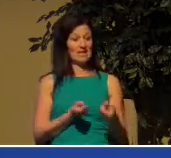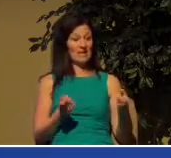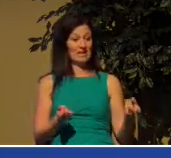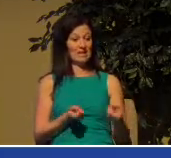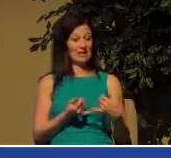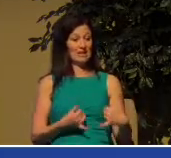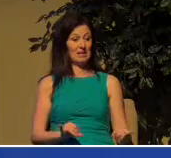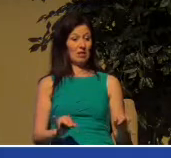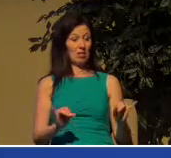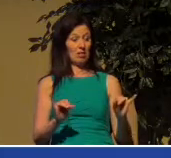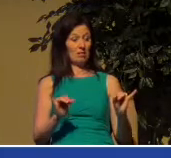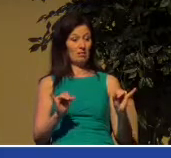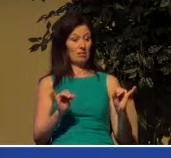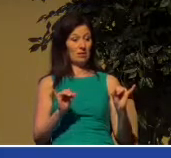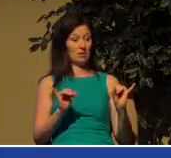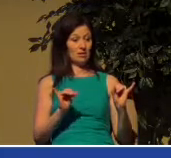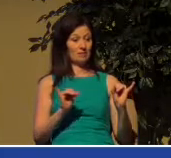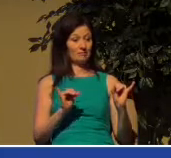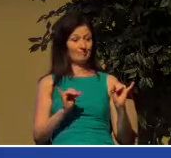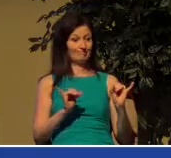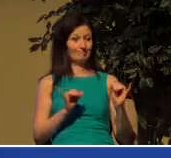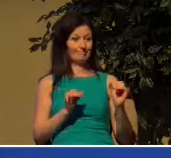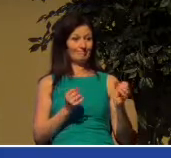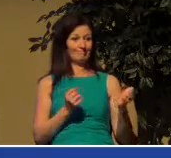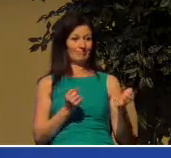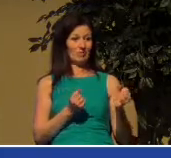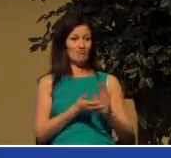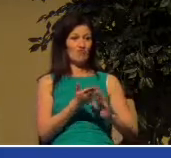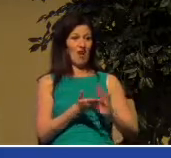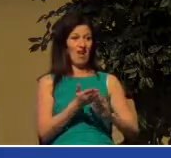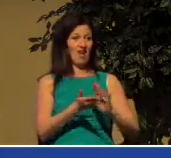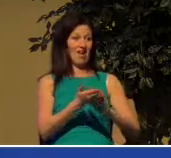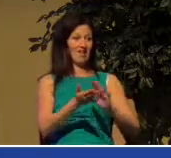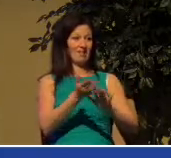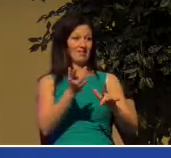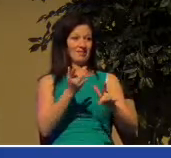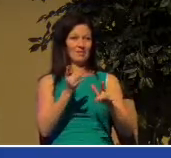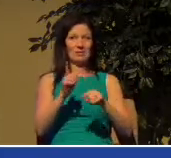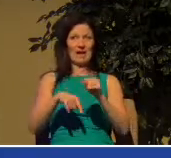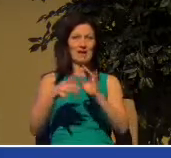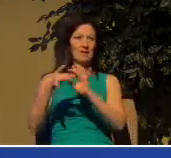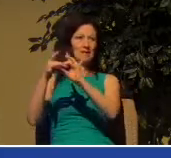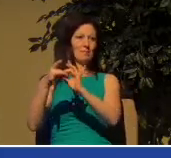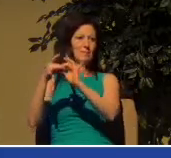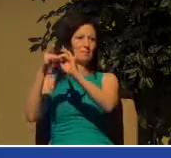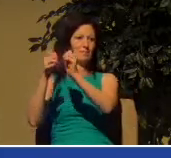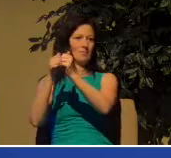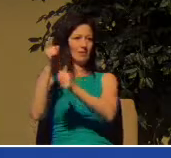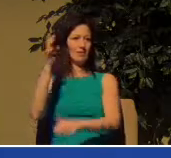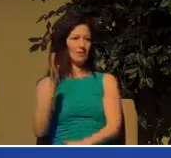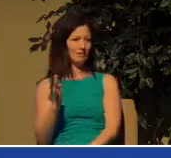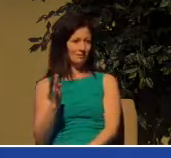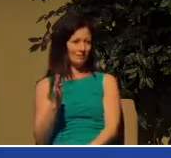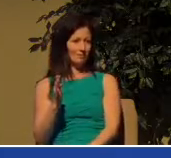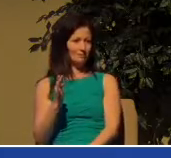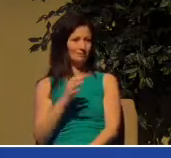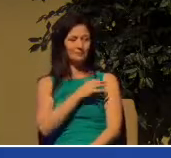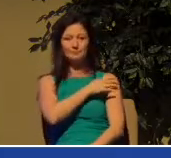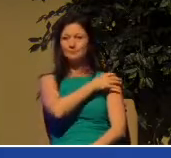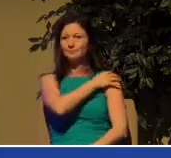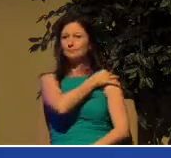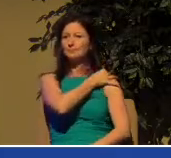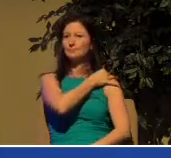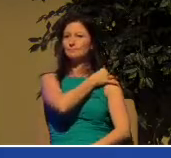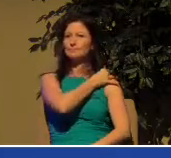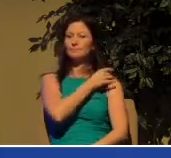God either. So they misunderstood not only the nature of salvation, but because they misunderstood